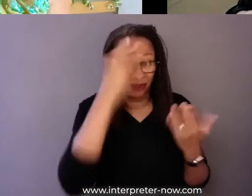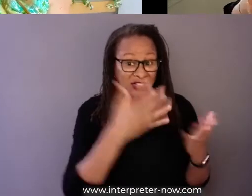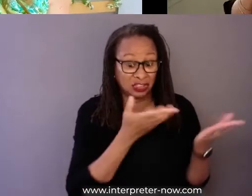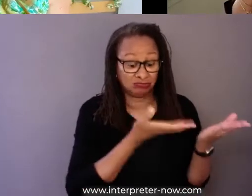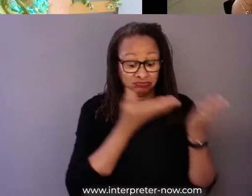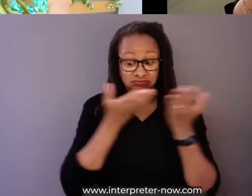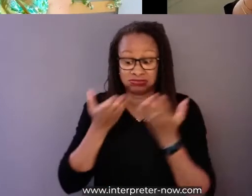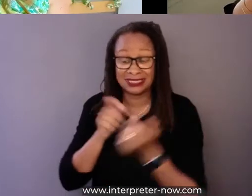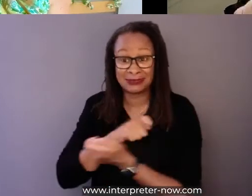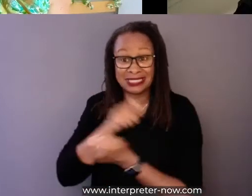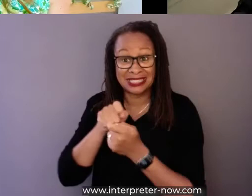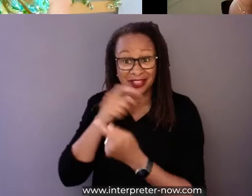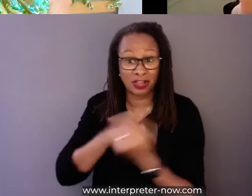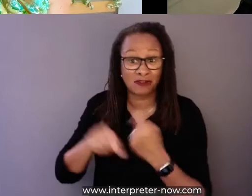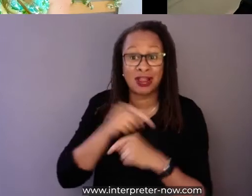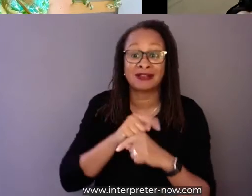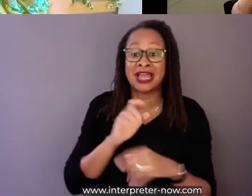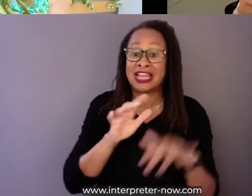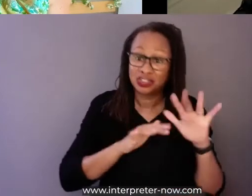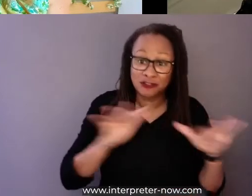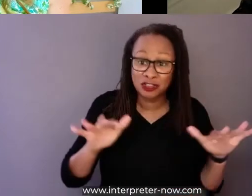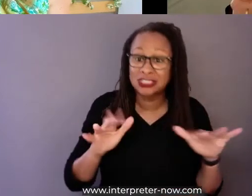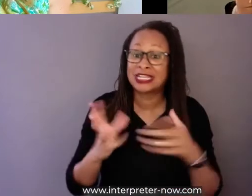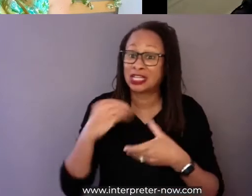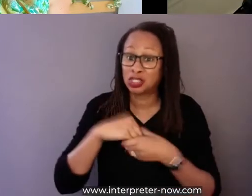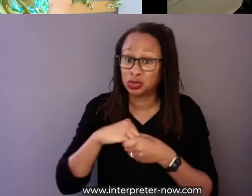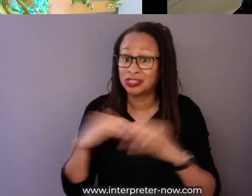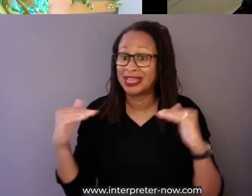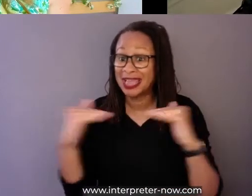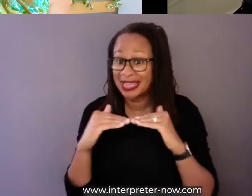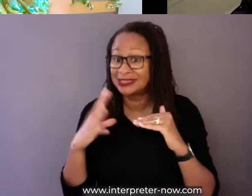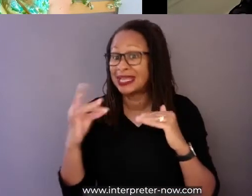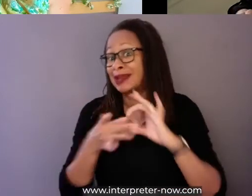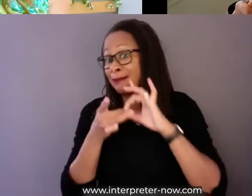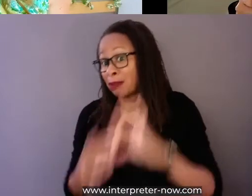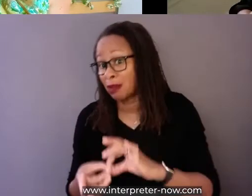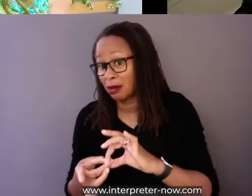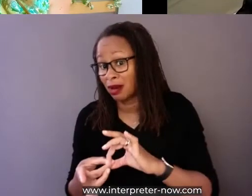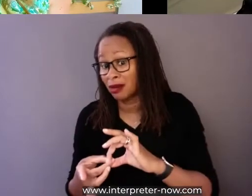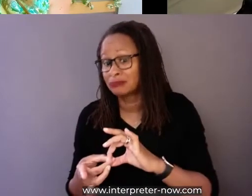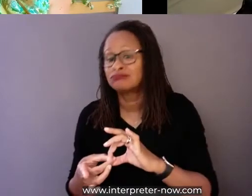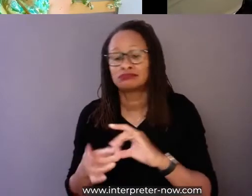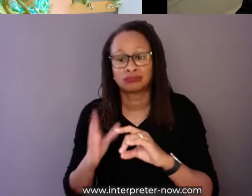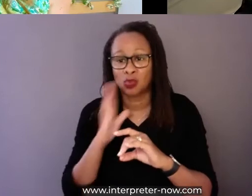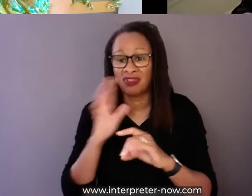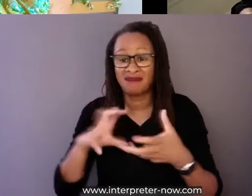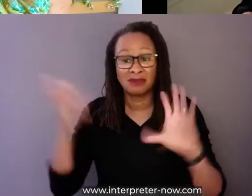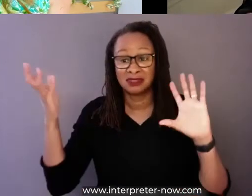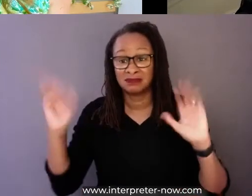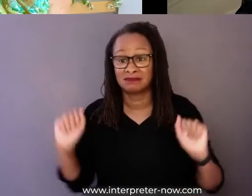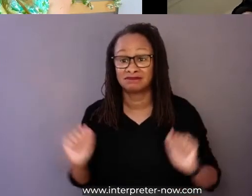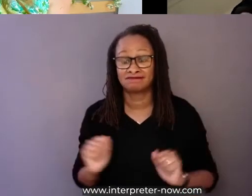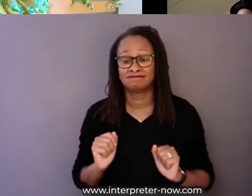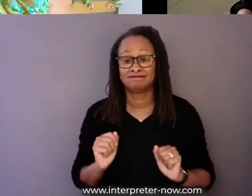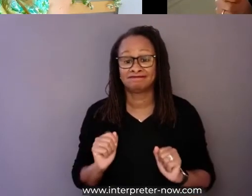specifically around diversity, inclusion, equity, and belonging, we will have blown it. And we will